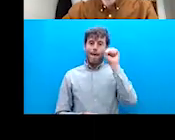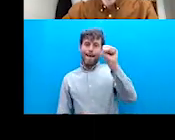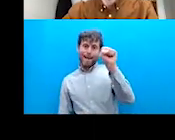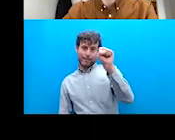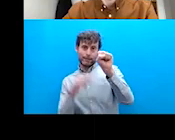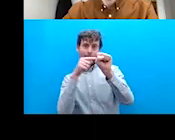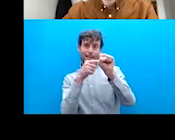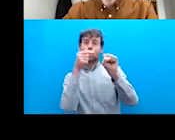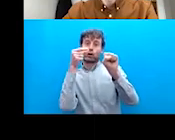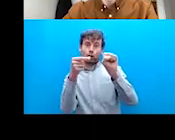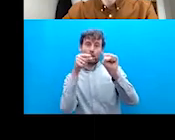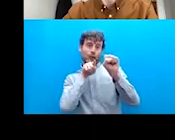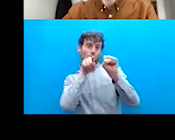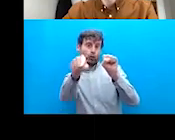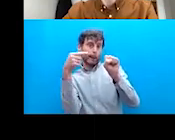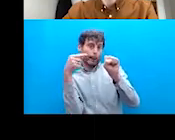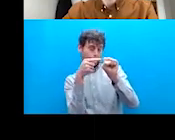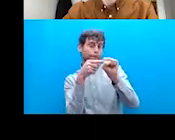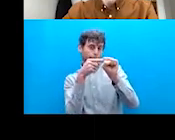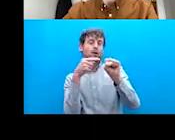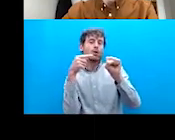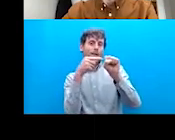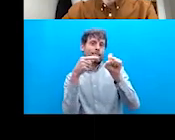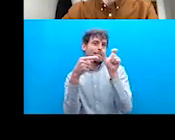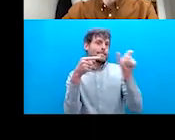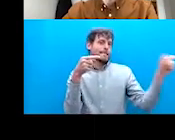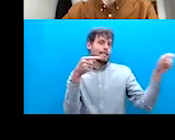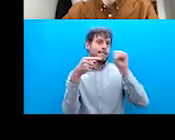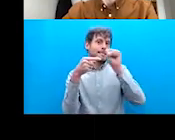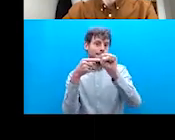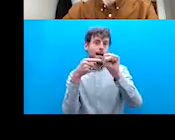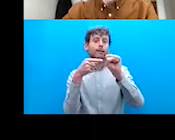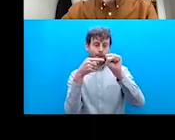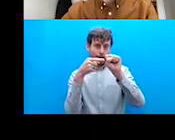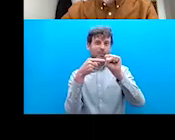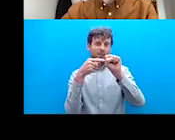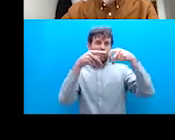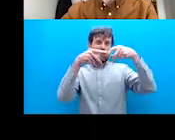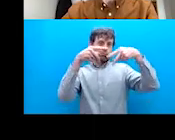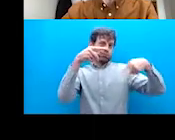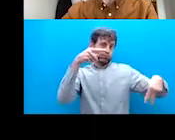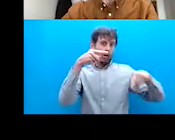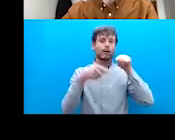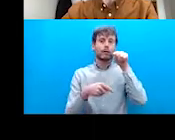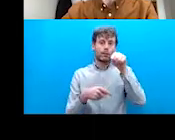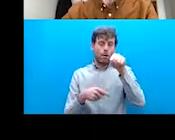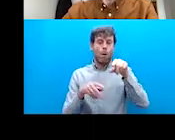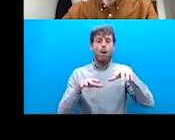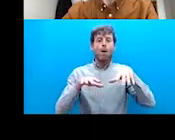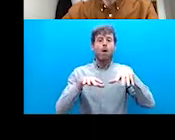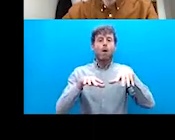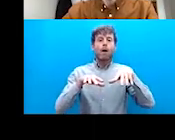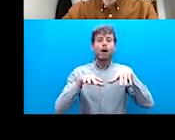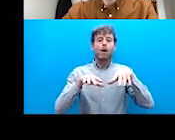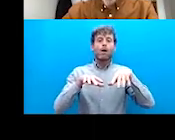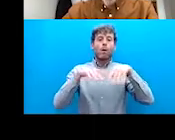syntactic tree or a constituency graph or a dependency graph, and